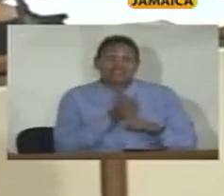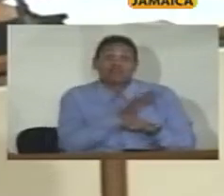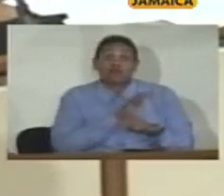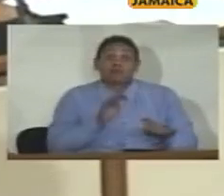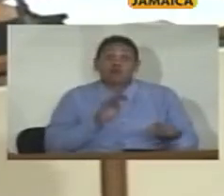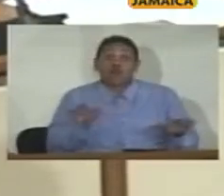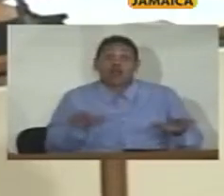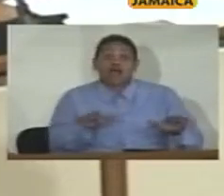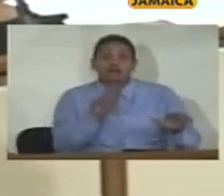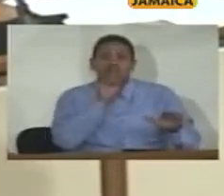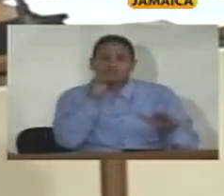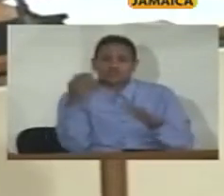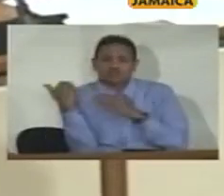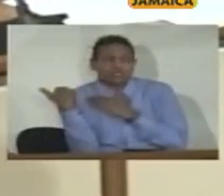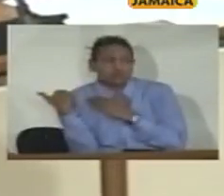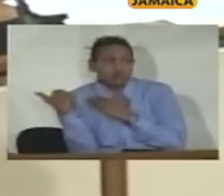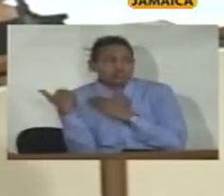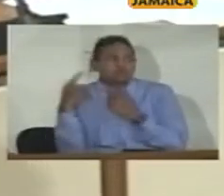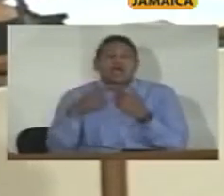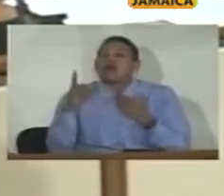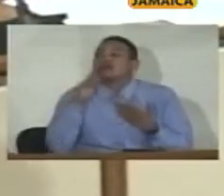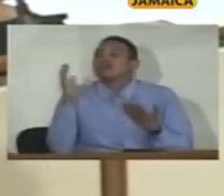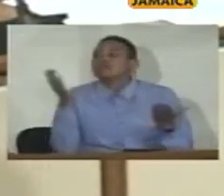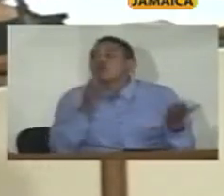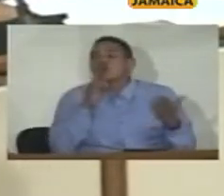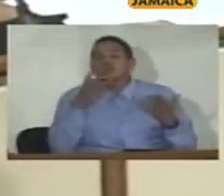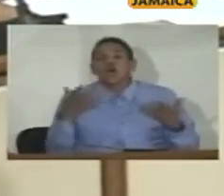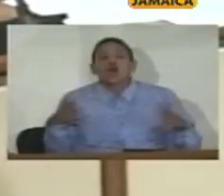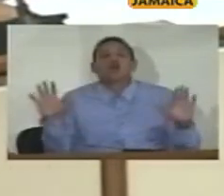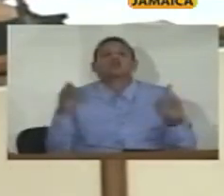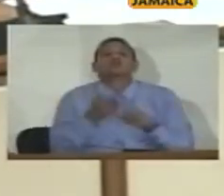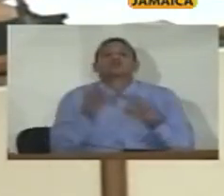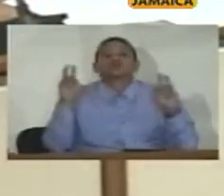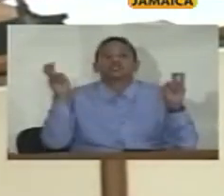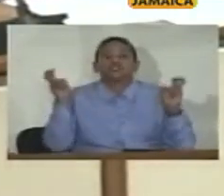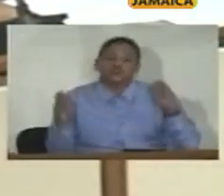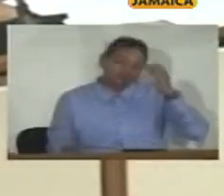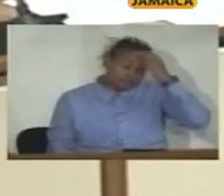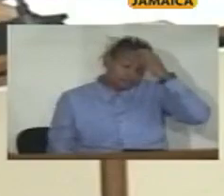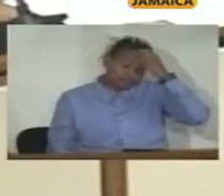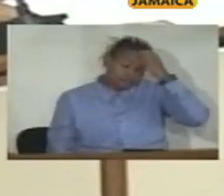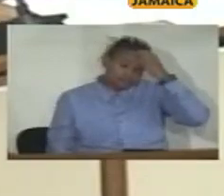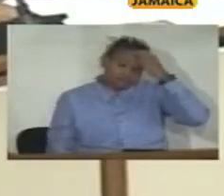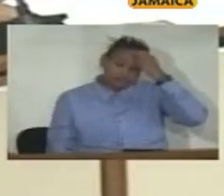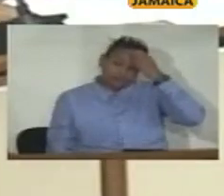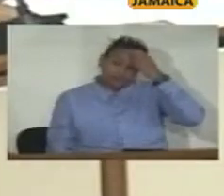acted responsibly and has brought a conclusion to the matter.